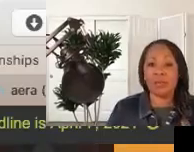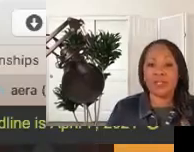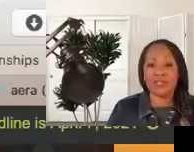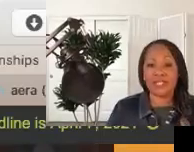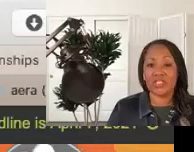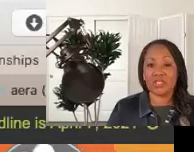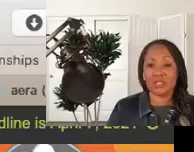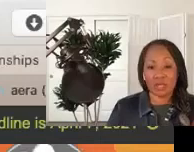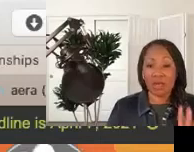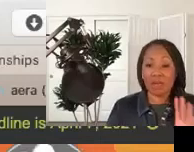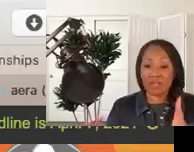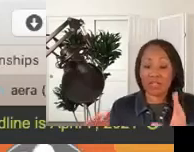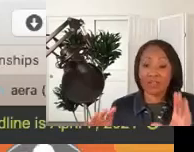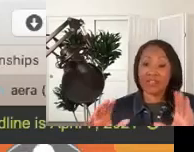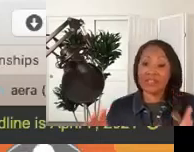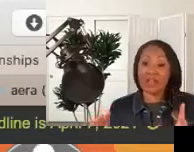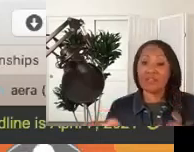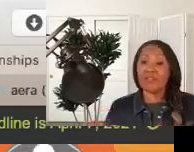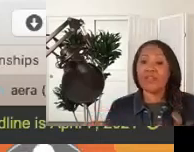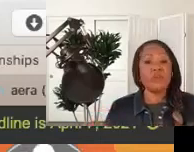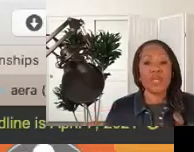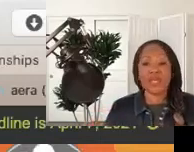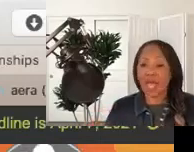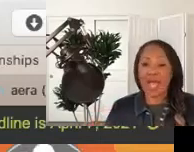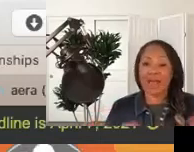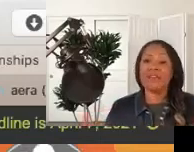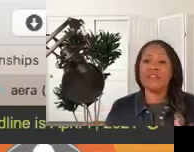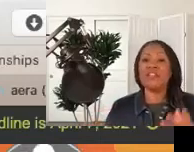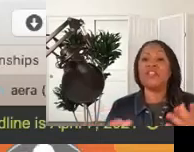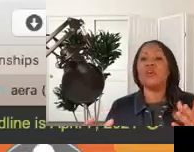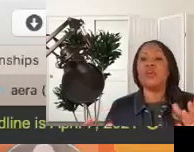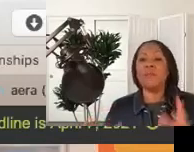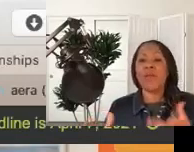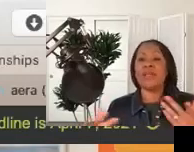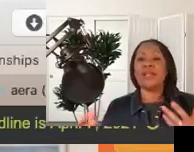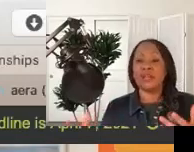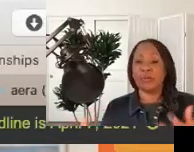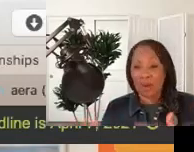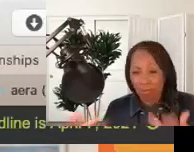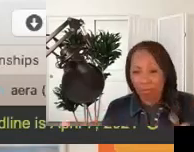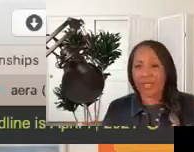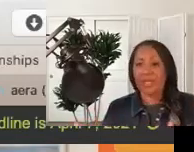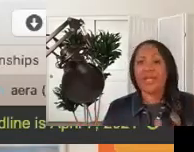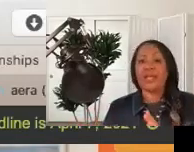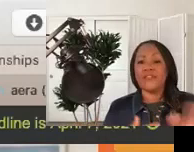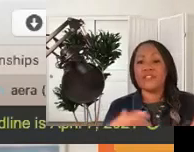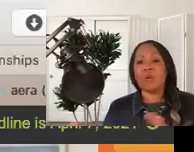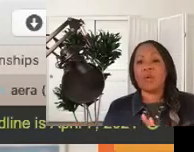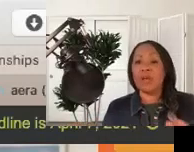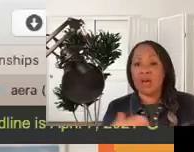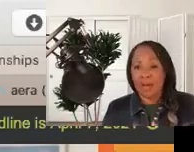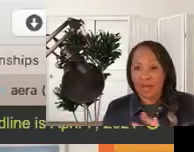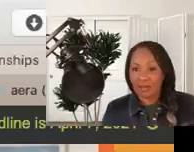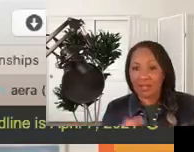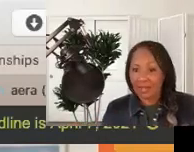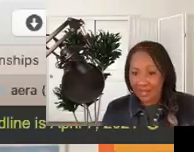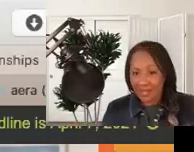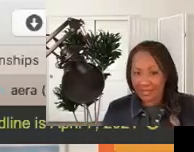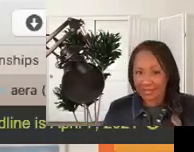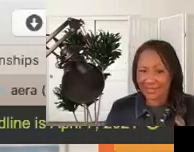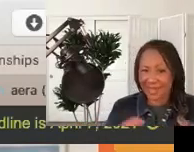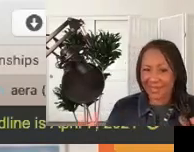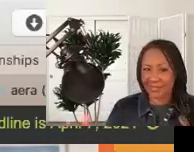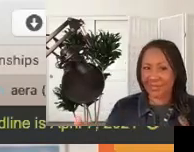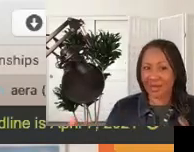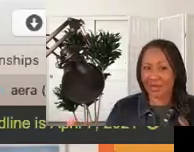PowerPoint presentation of it in of itself, you cannot have a video embedded in your PowerPoint if it's going automatically like that.